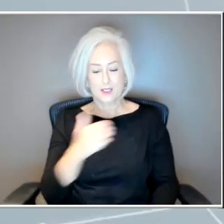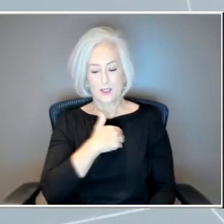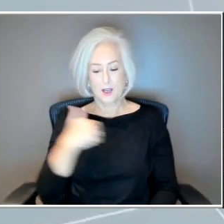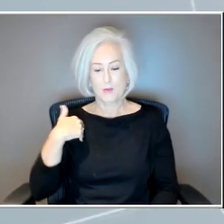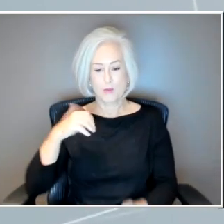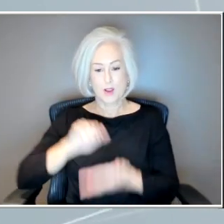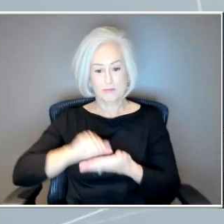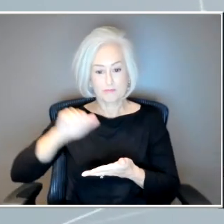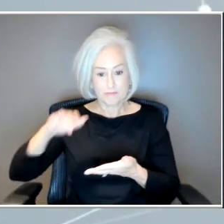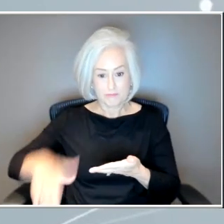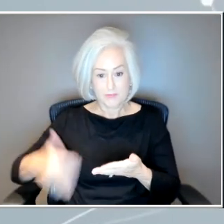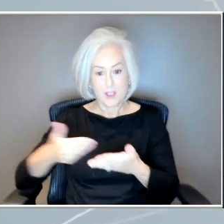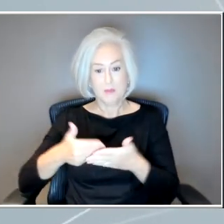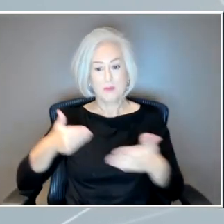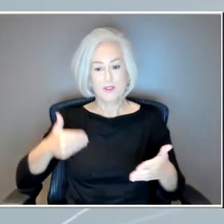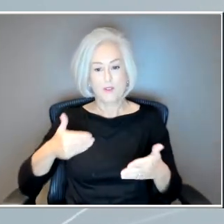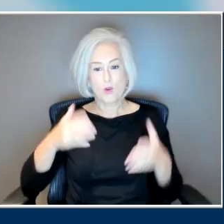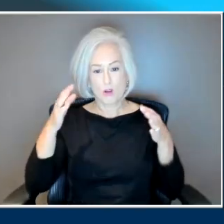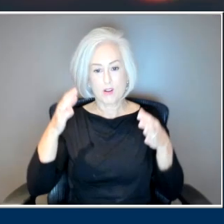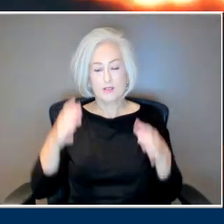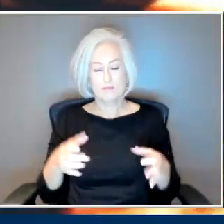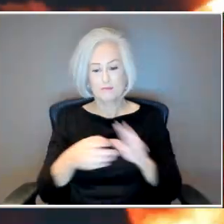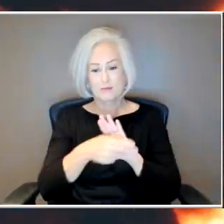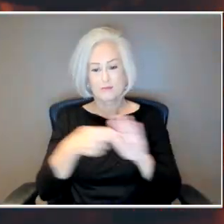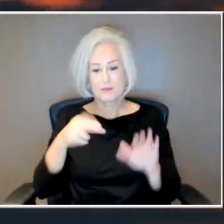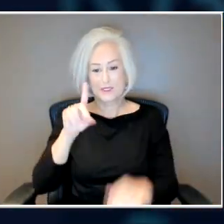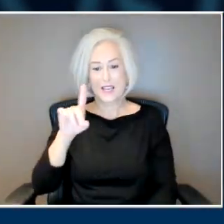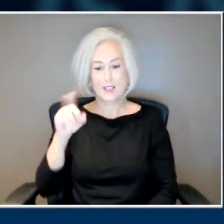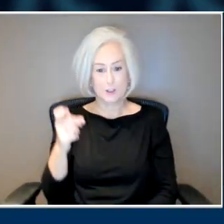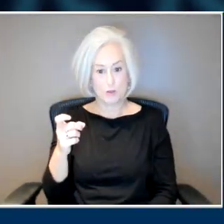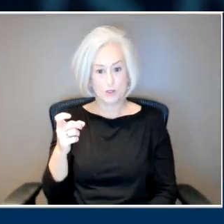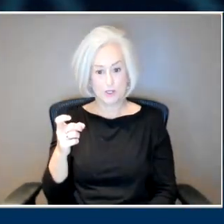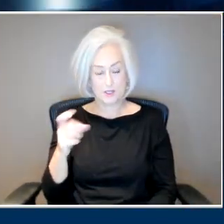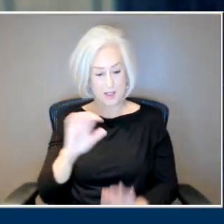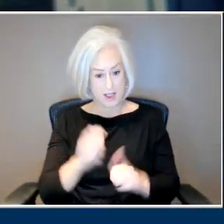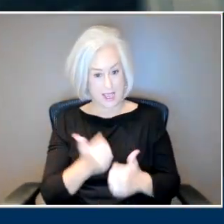how to know if you are at a higher risk.